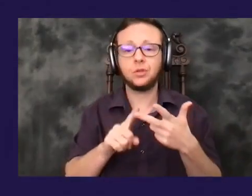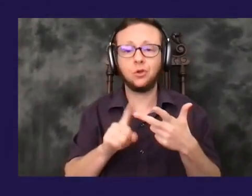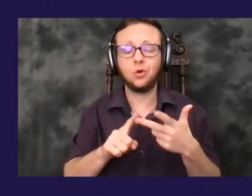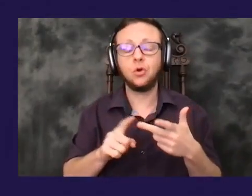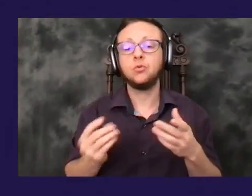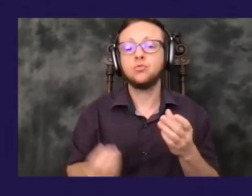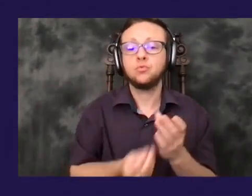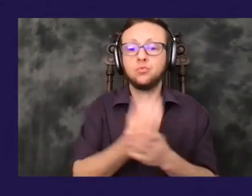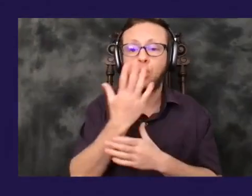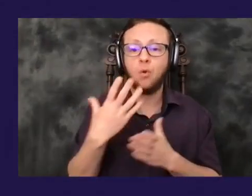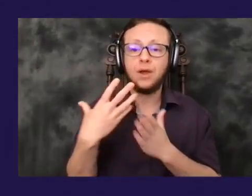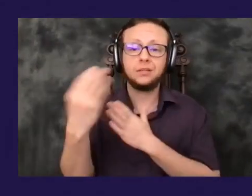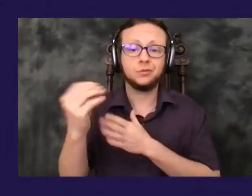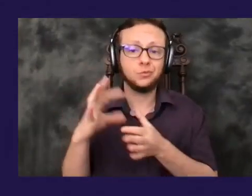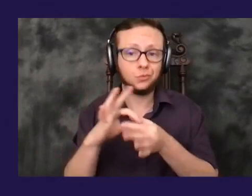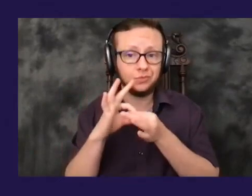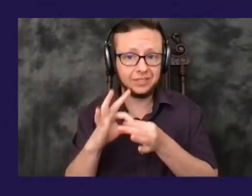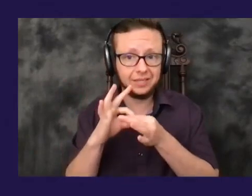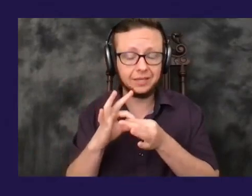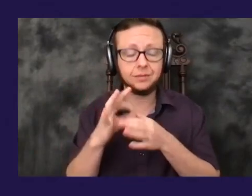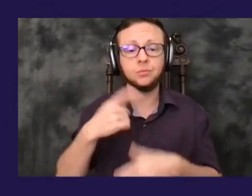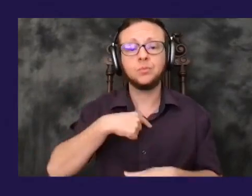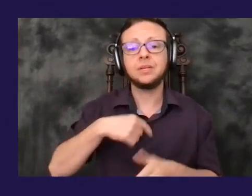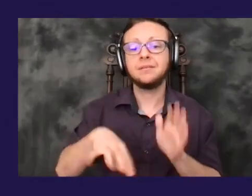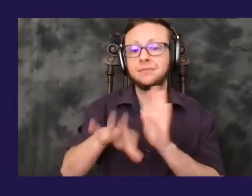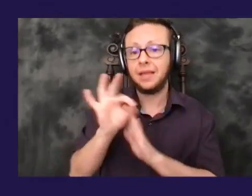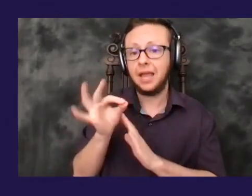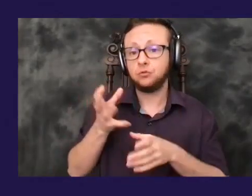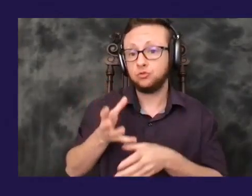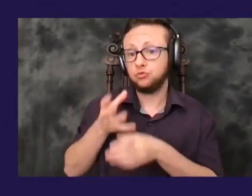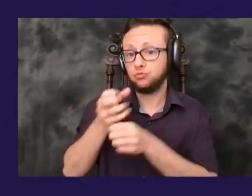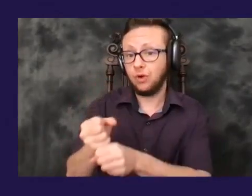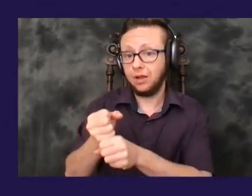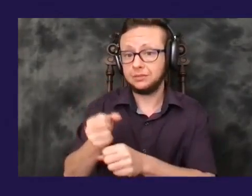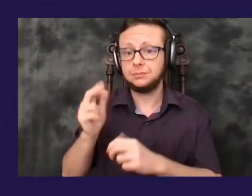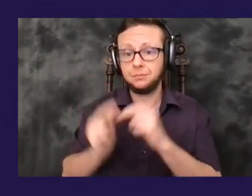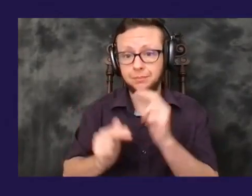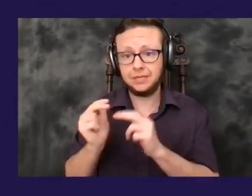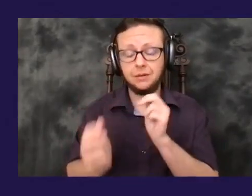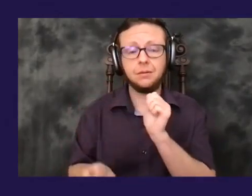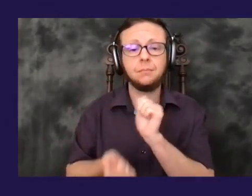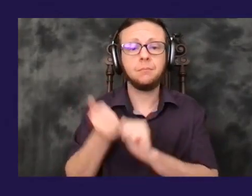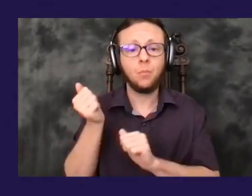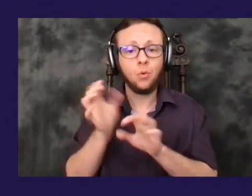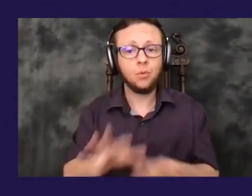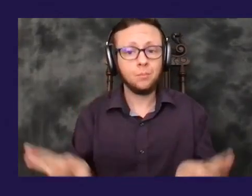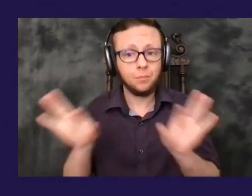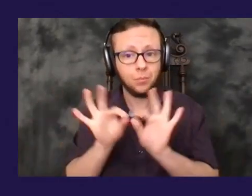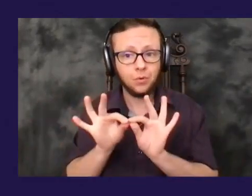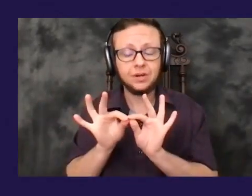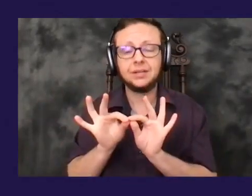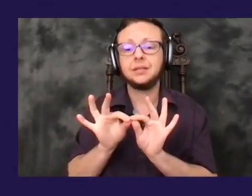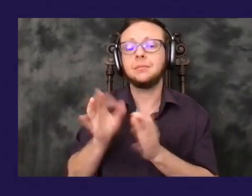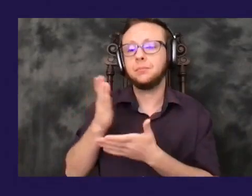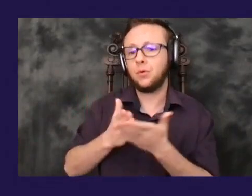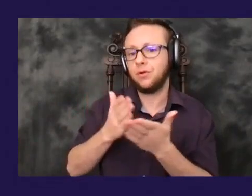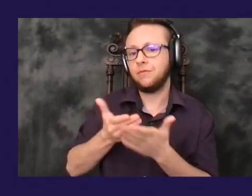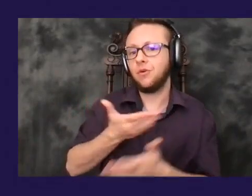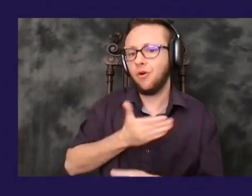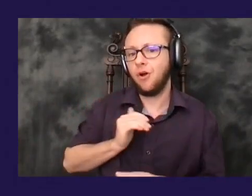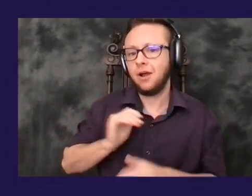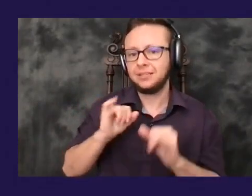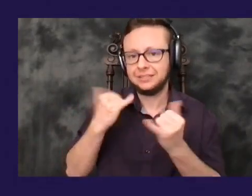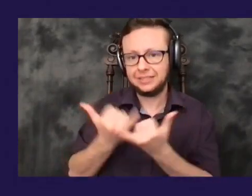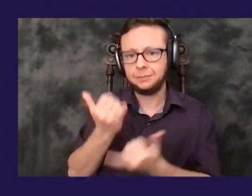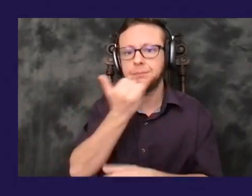external relationships. We found that trust building was the most important aspect of our agency's misinformation